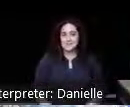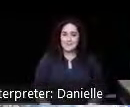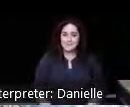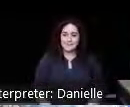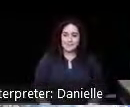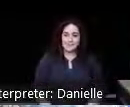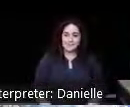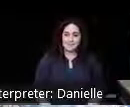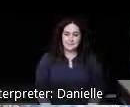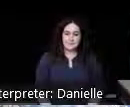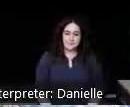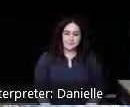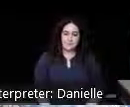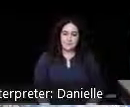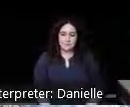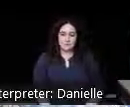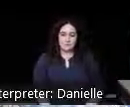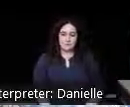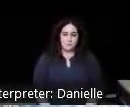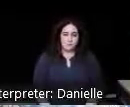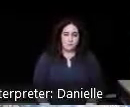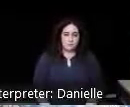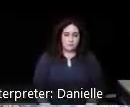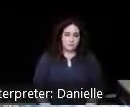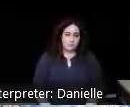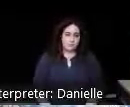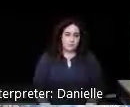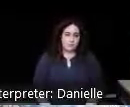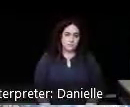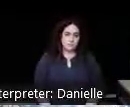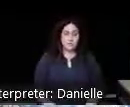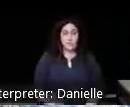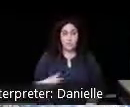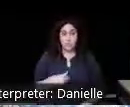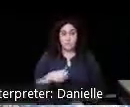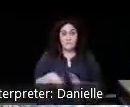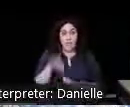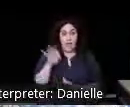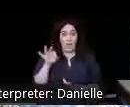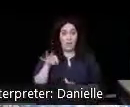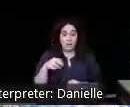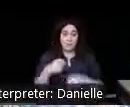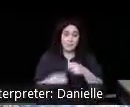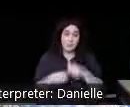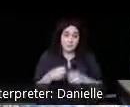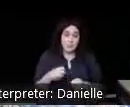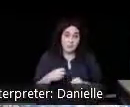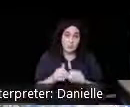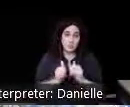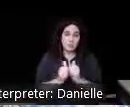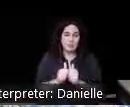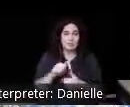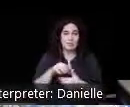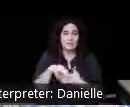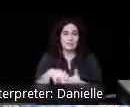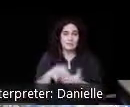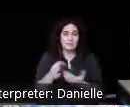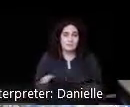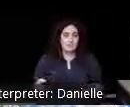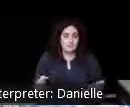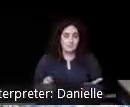We observed issues with how content elements were constructed. And this can result in part of a paper